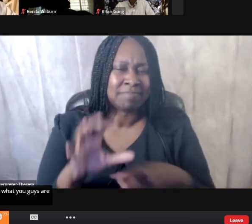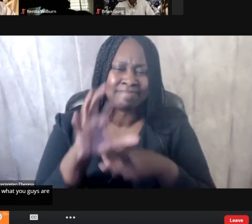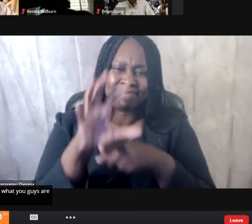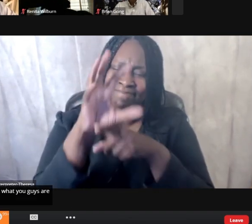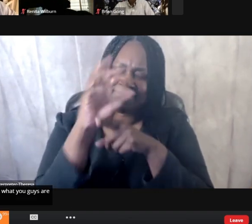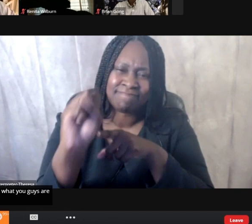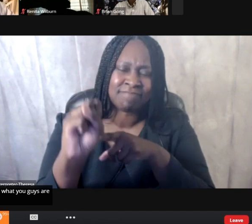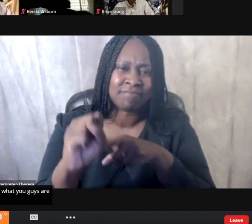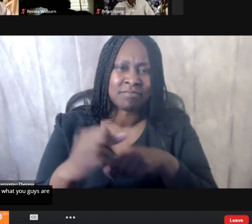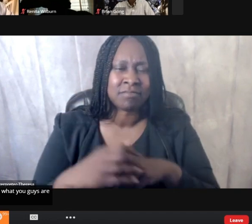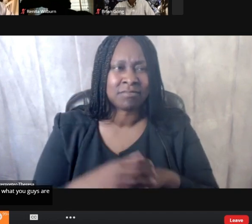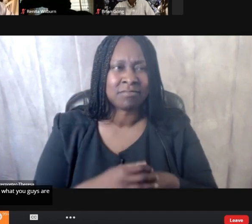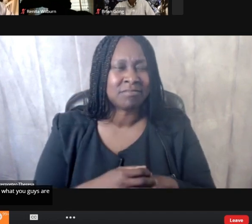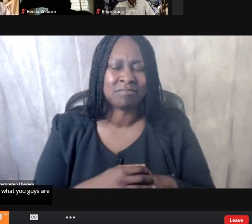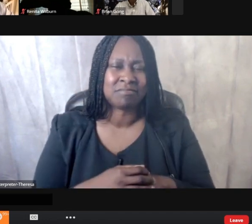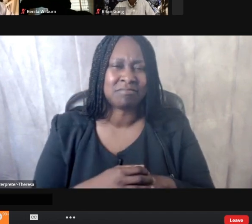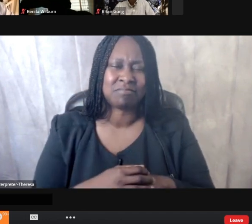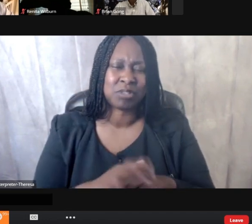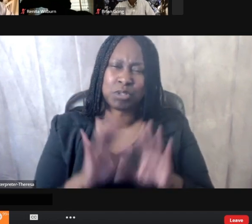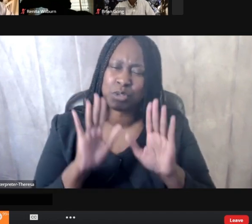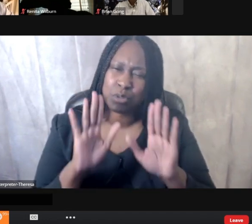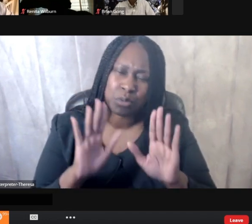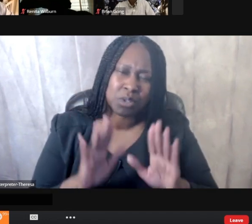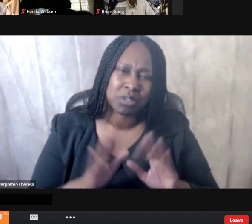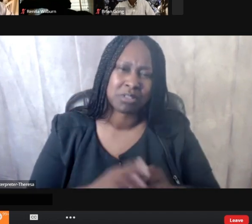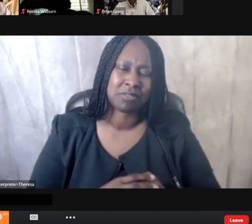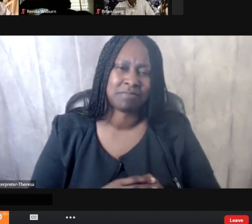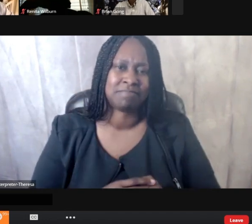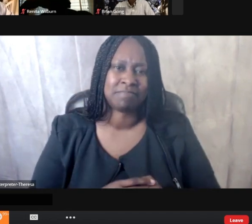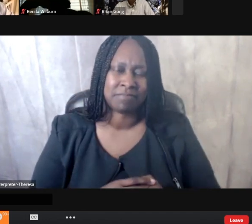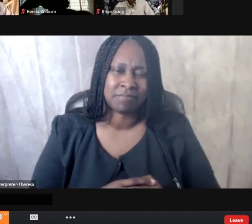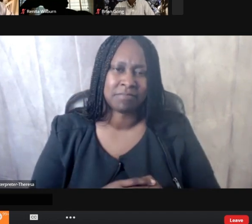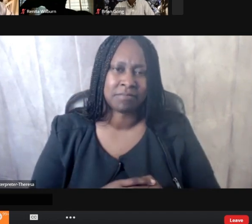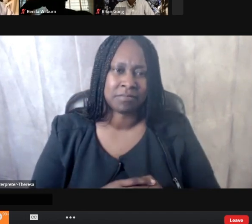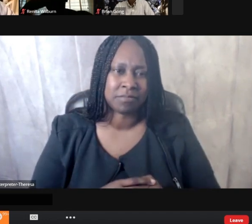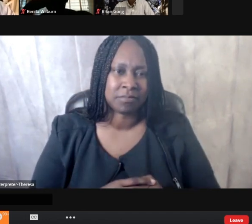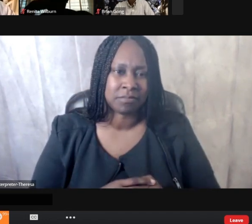unbelievable what you guys are doing. It's just so good.